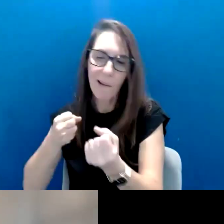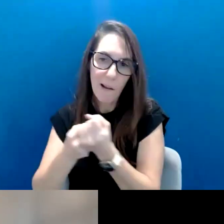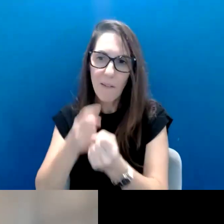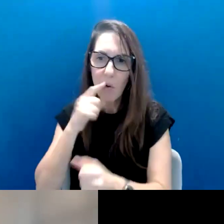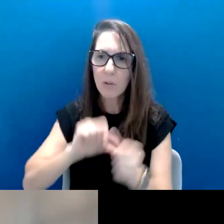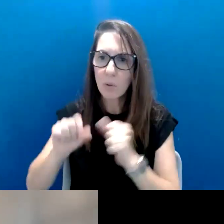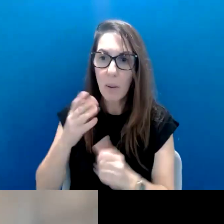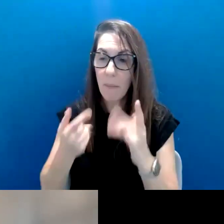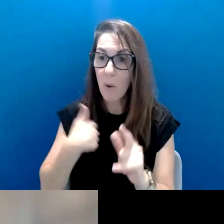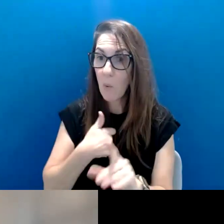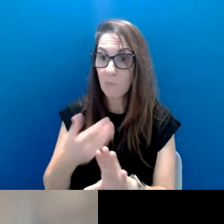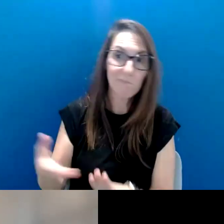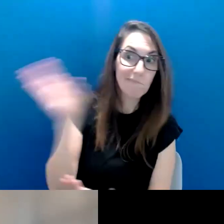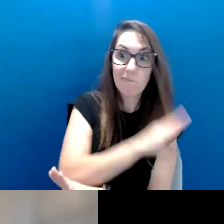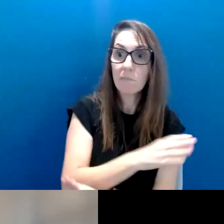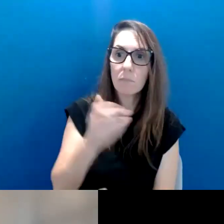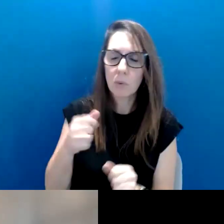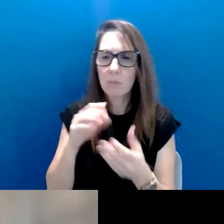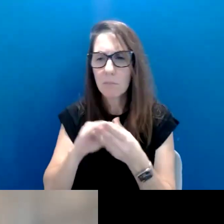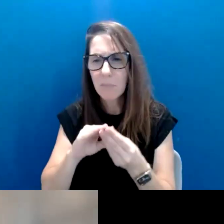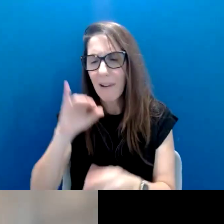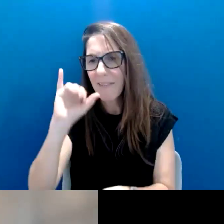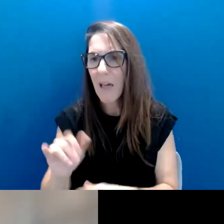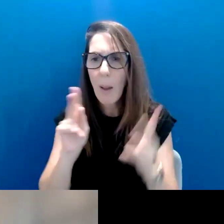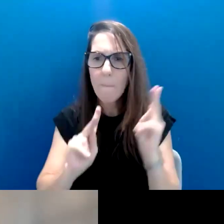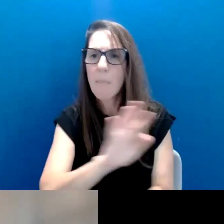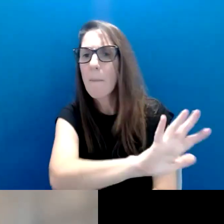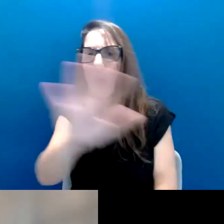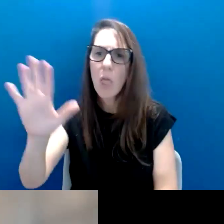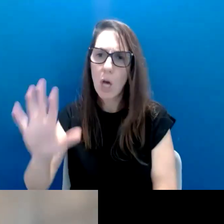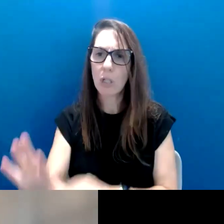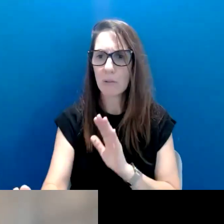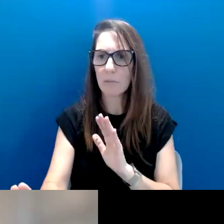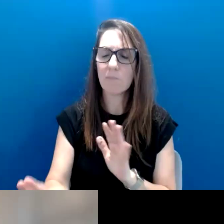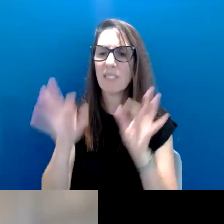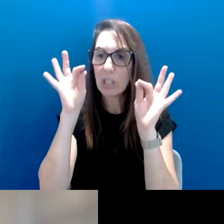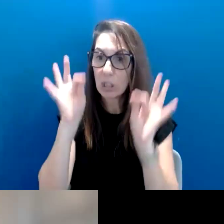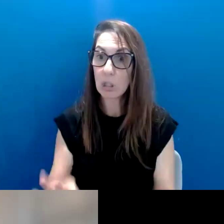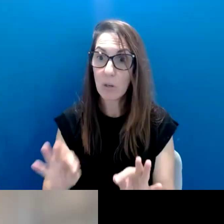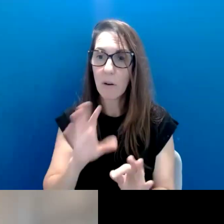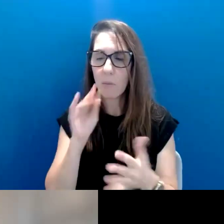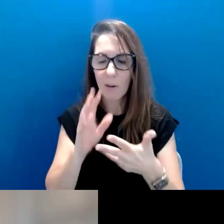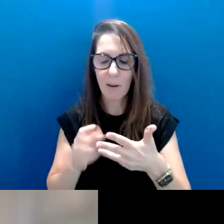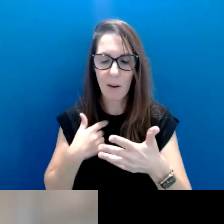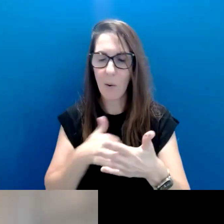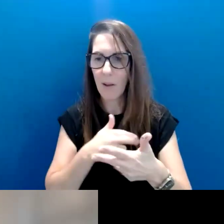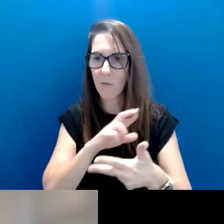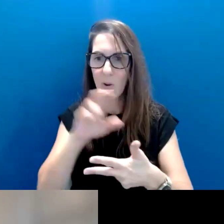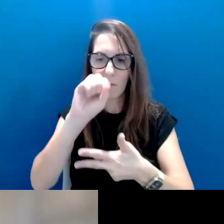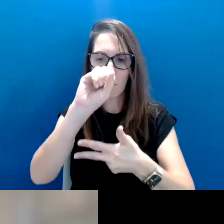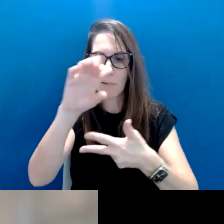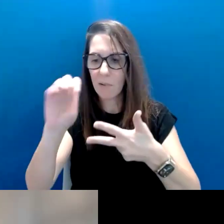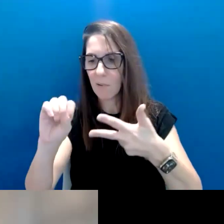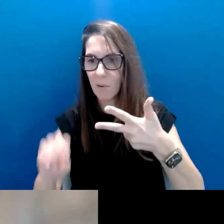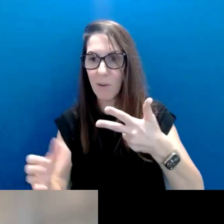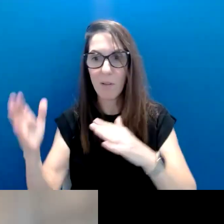ahead of time say, here's the people's choice and put in the top 3? And I don't know if other places have done that, if